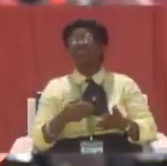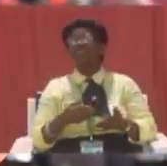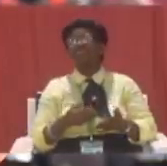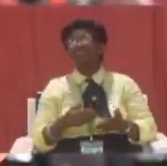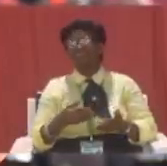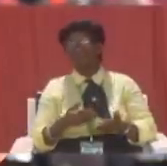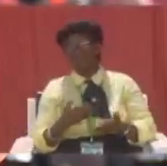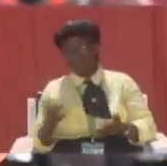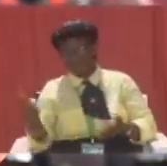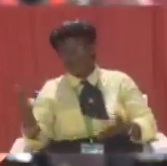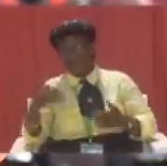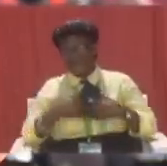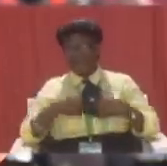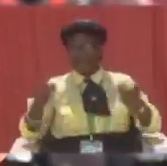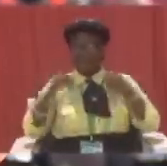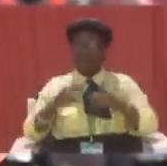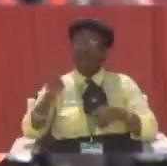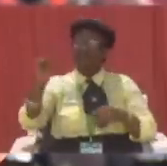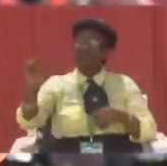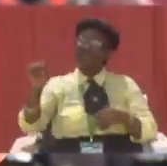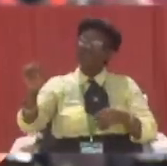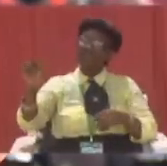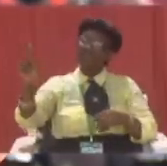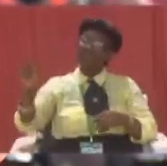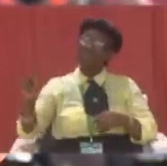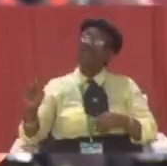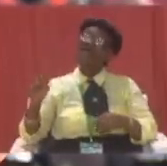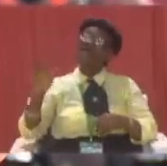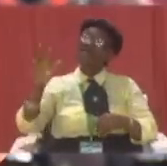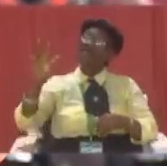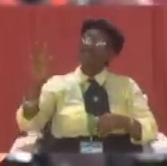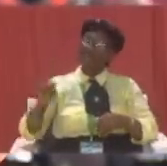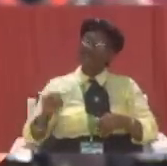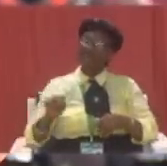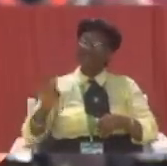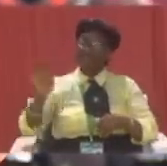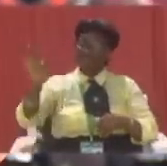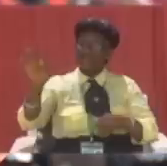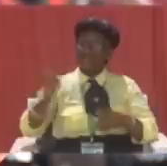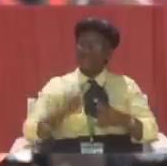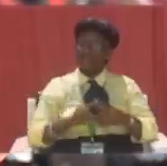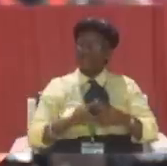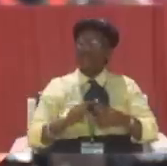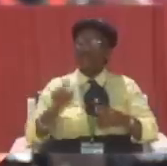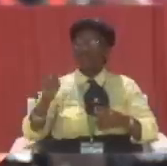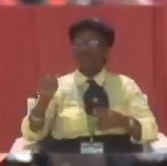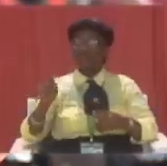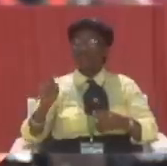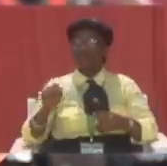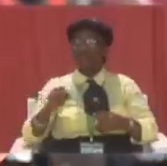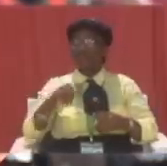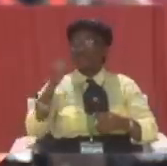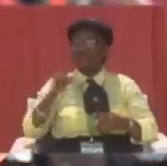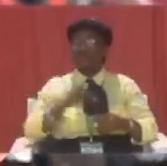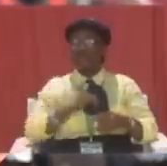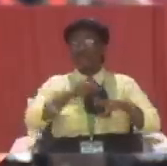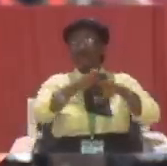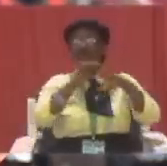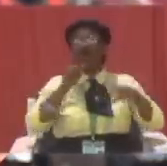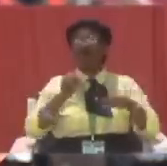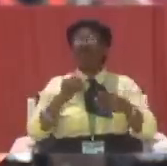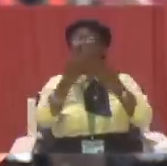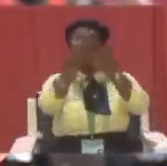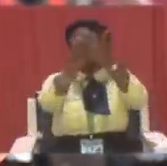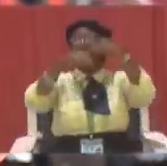to 20. Deuteronomy 30, 19 to 20. He said, I am calling heaven and earth to